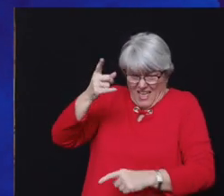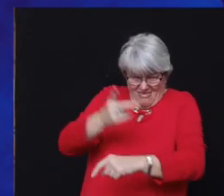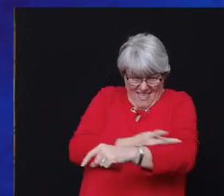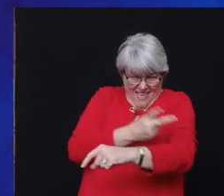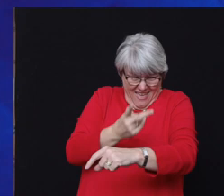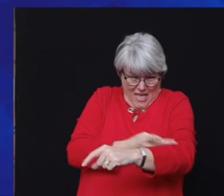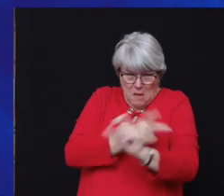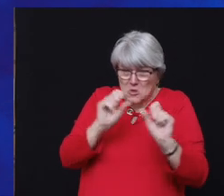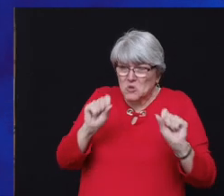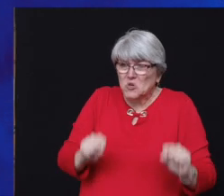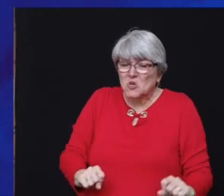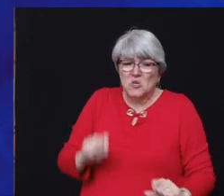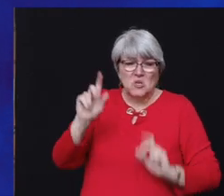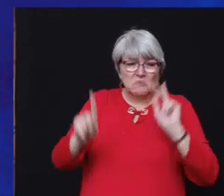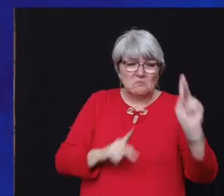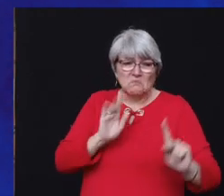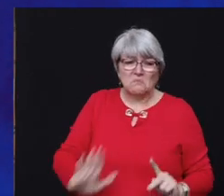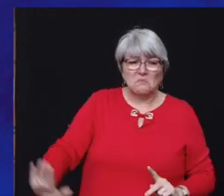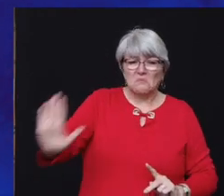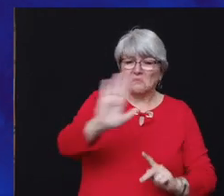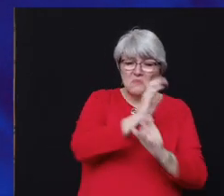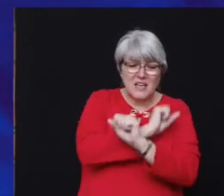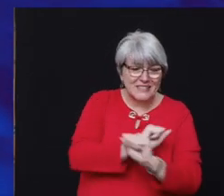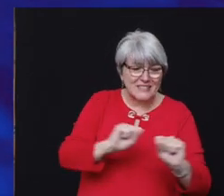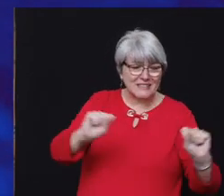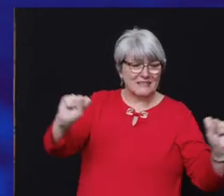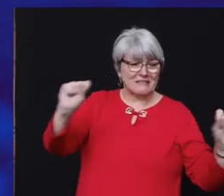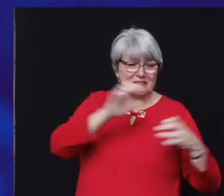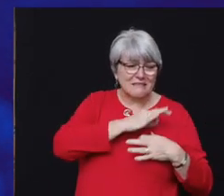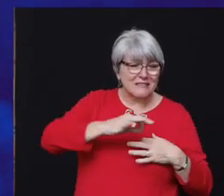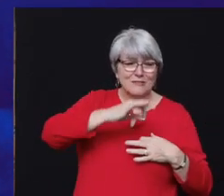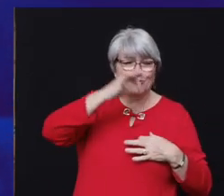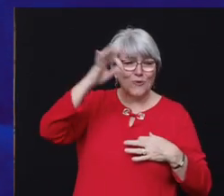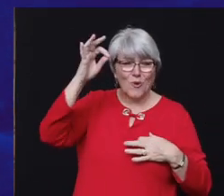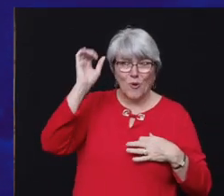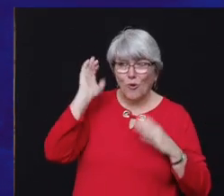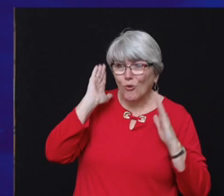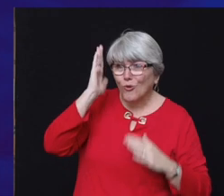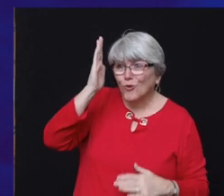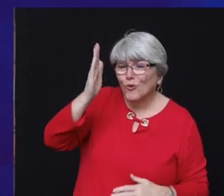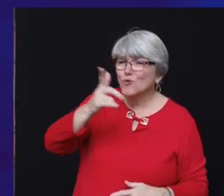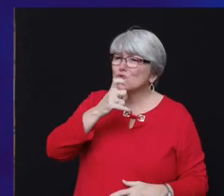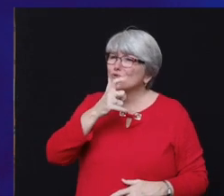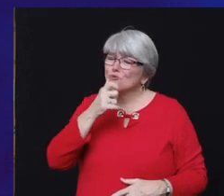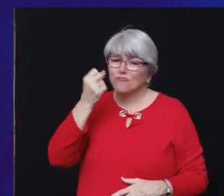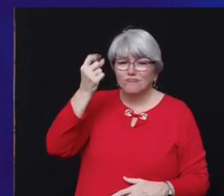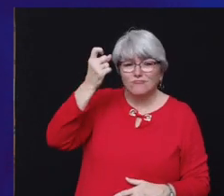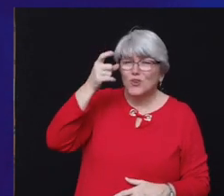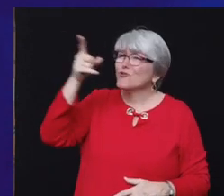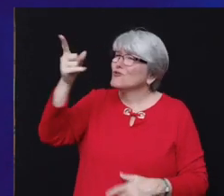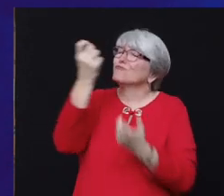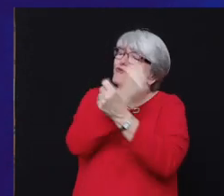a Lamb could rescue the souls of man? Oh,